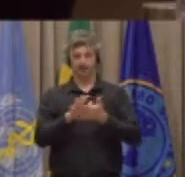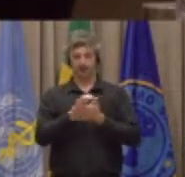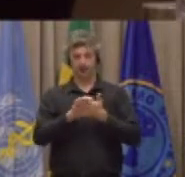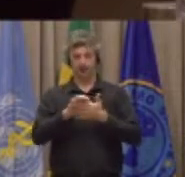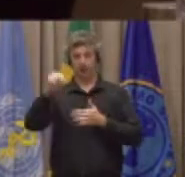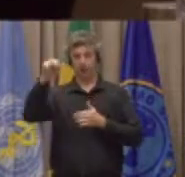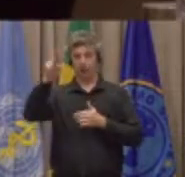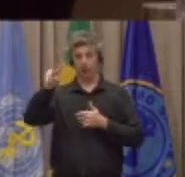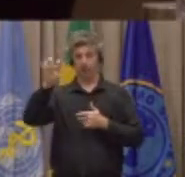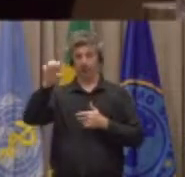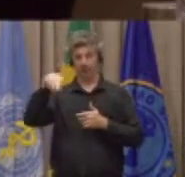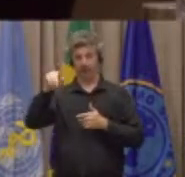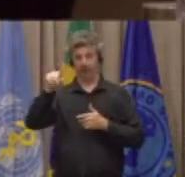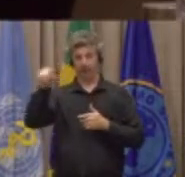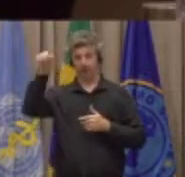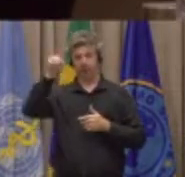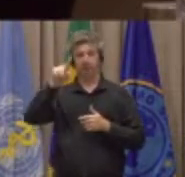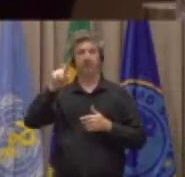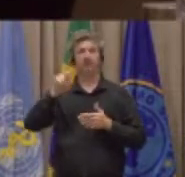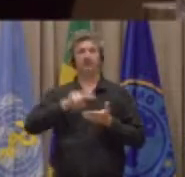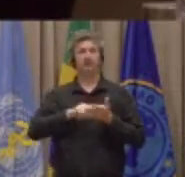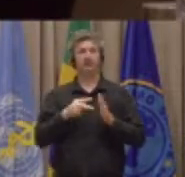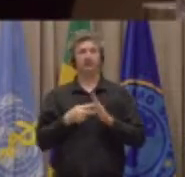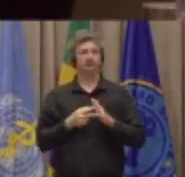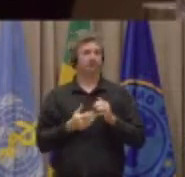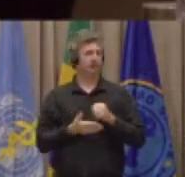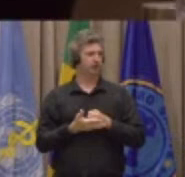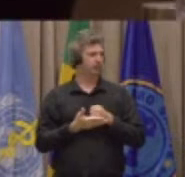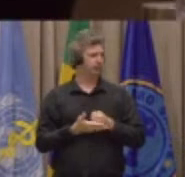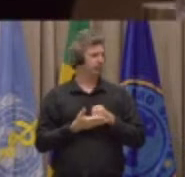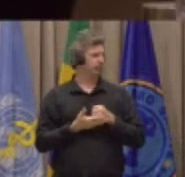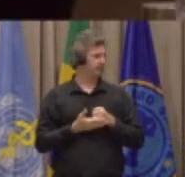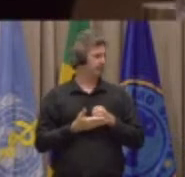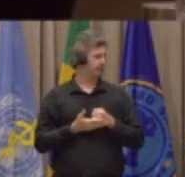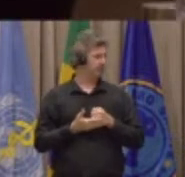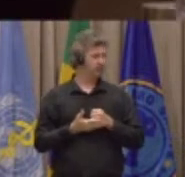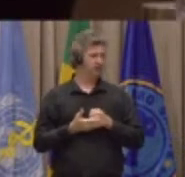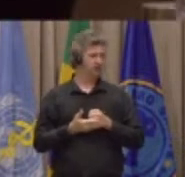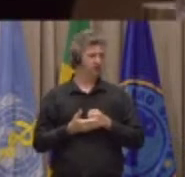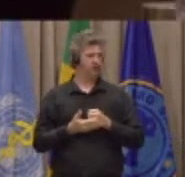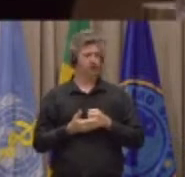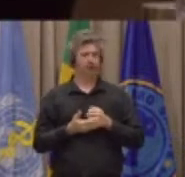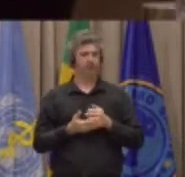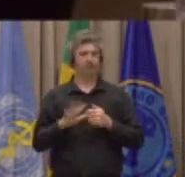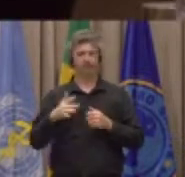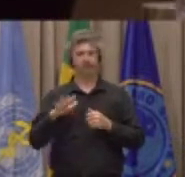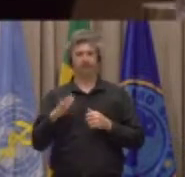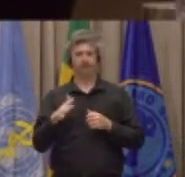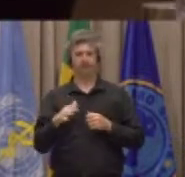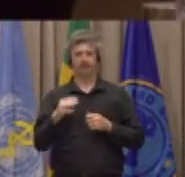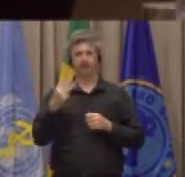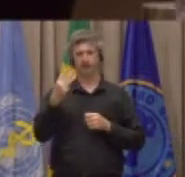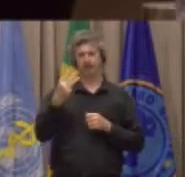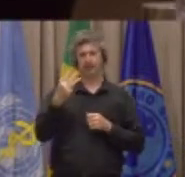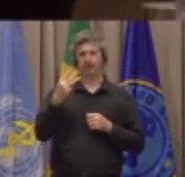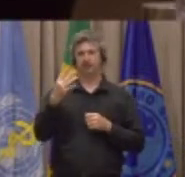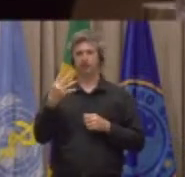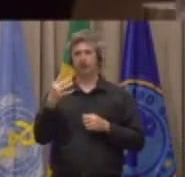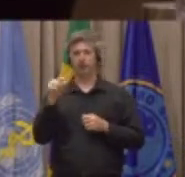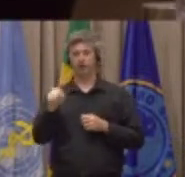Data processing in the cloud, that means, Rafael, can you help me? Something